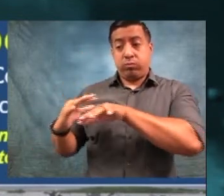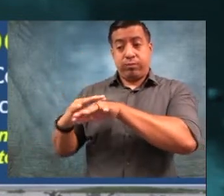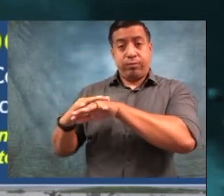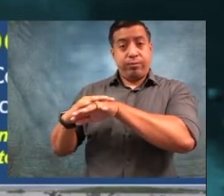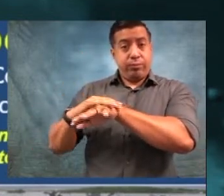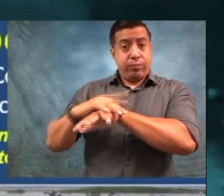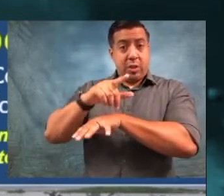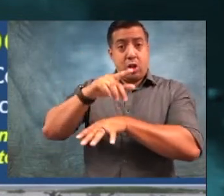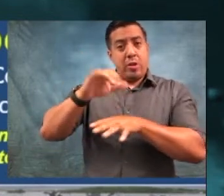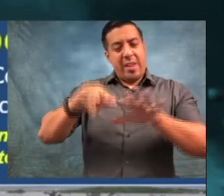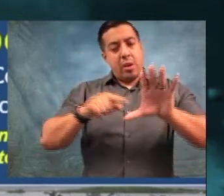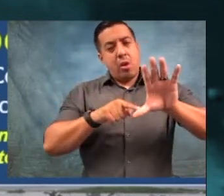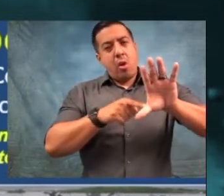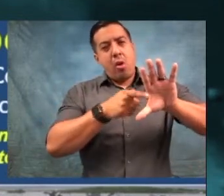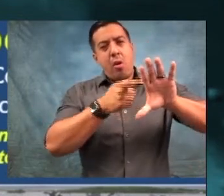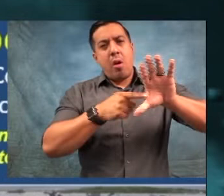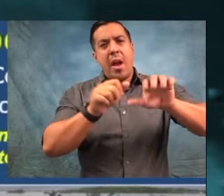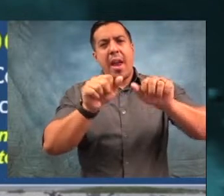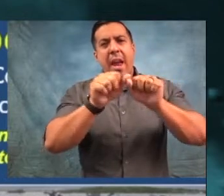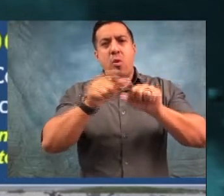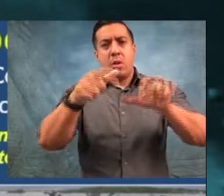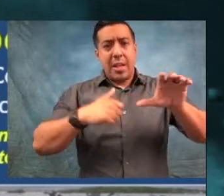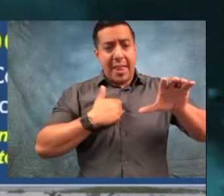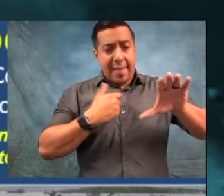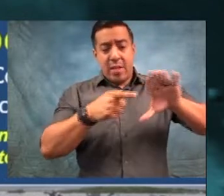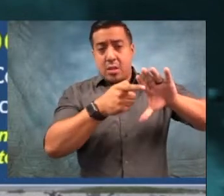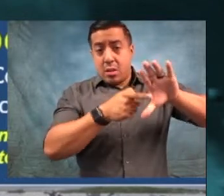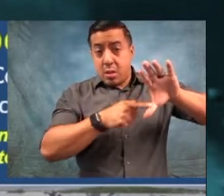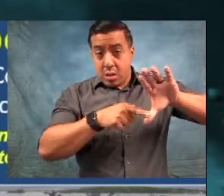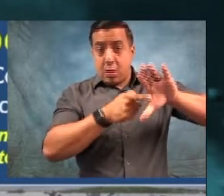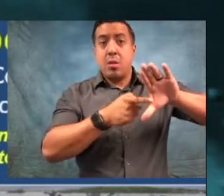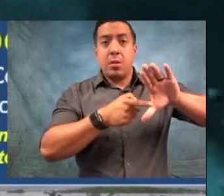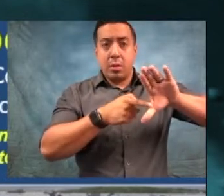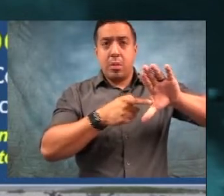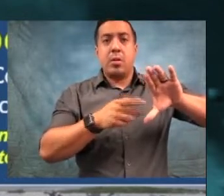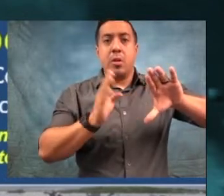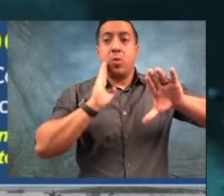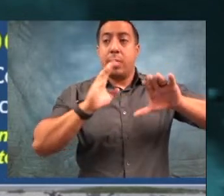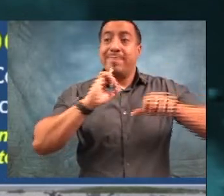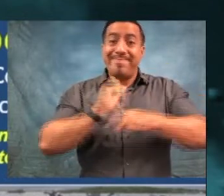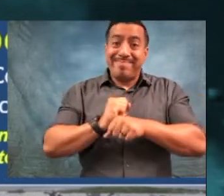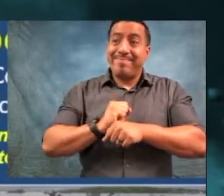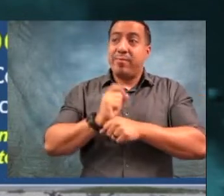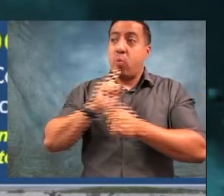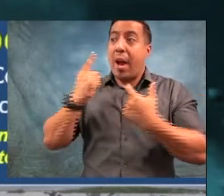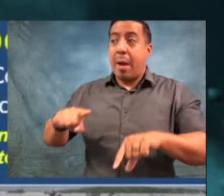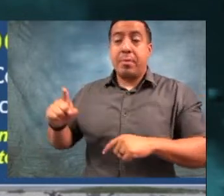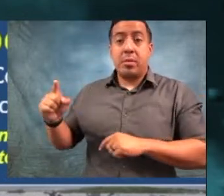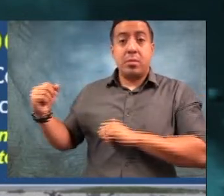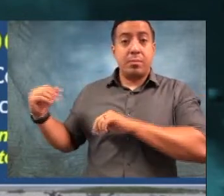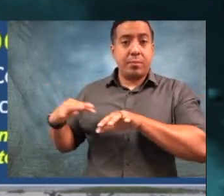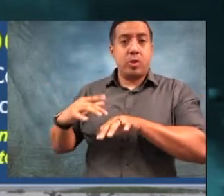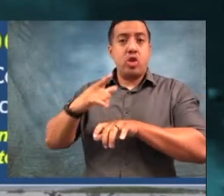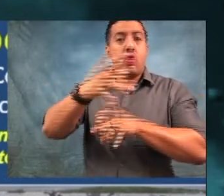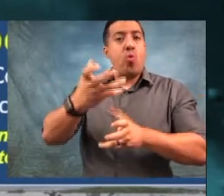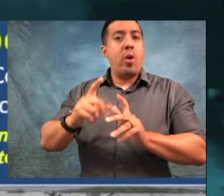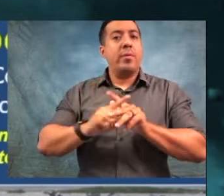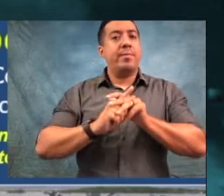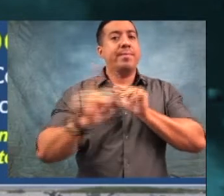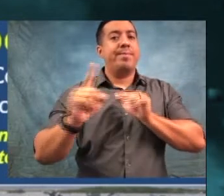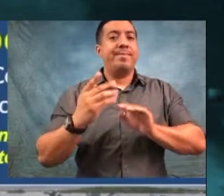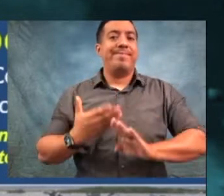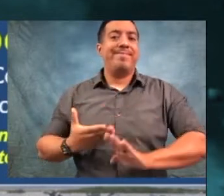prone area and you're in a coastal area, and there is some significant surge coming, you're going to want to evacuate